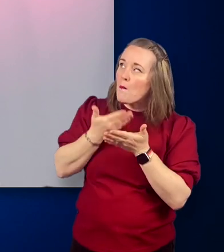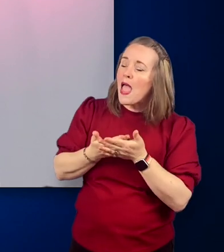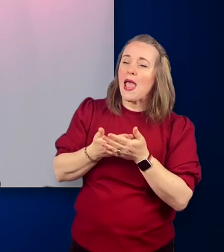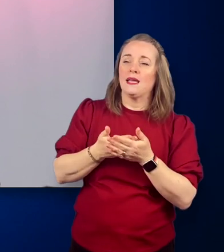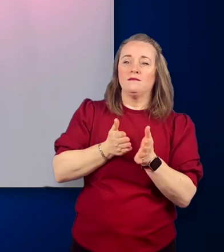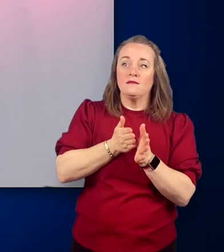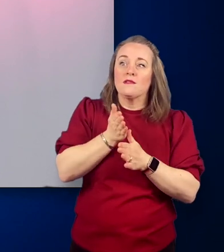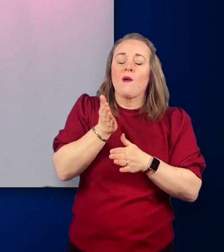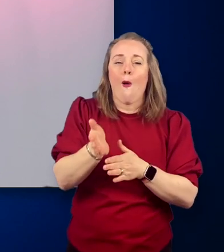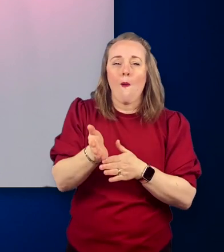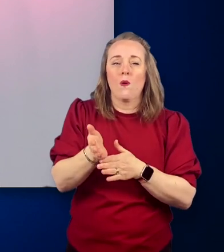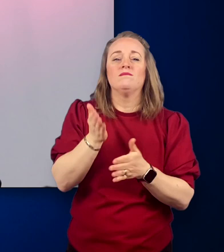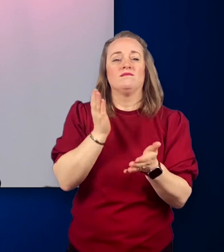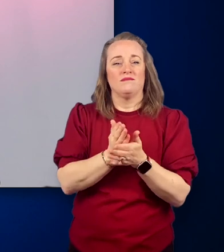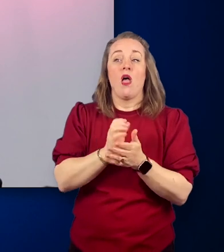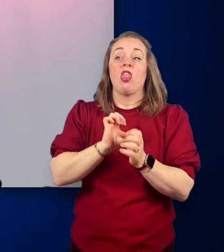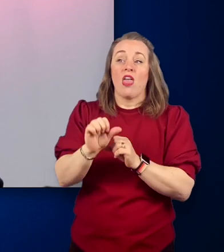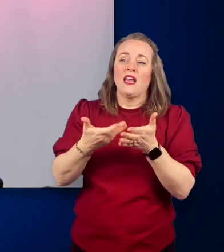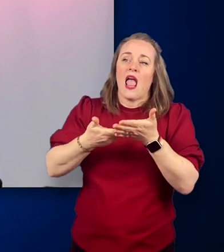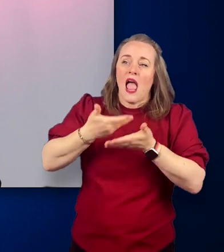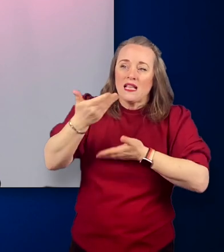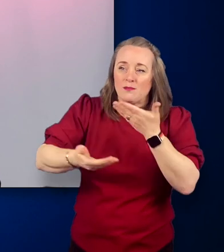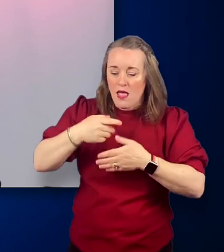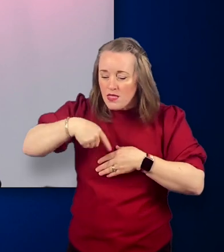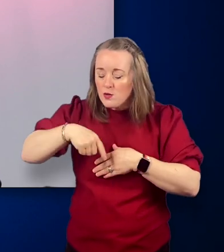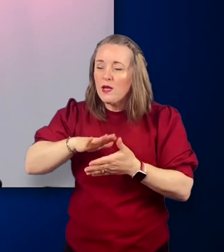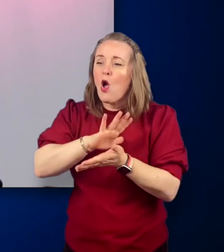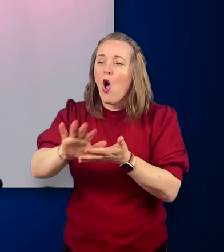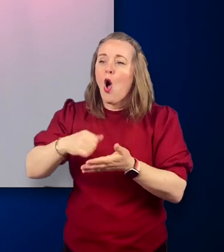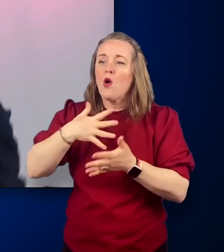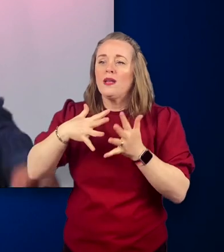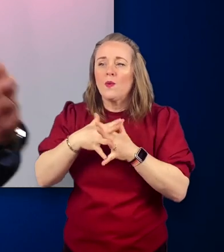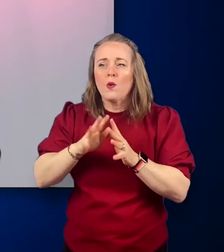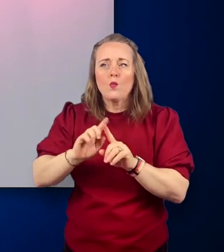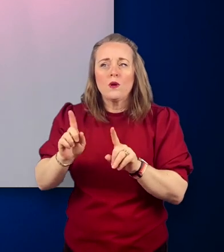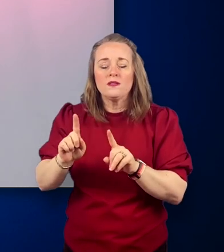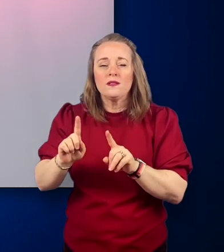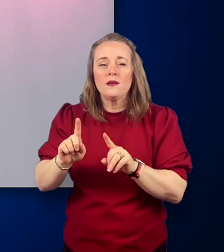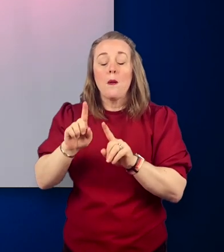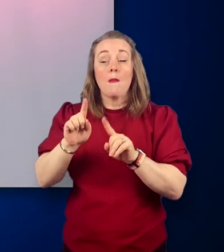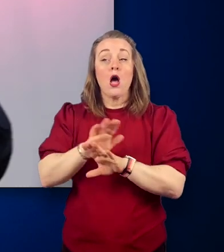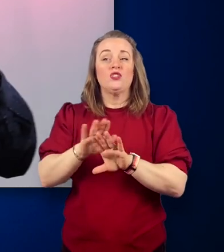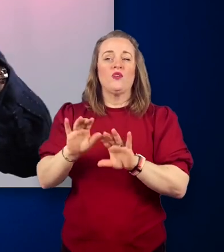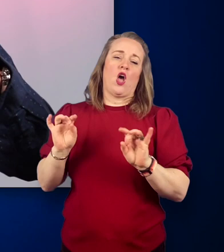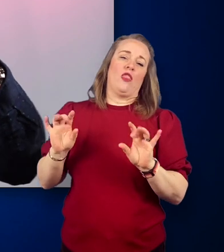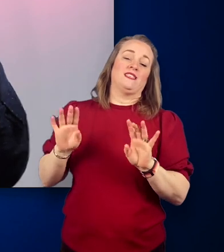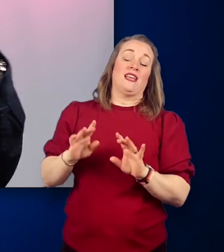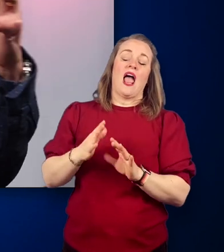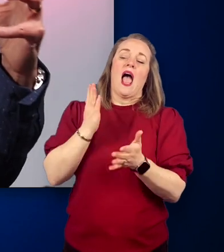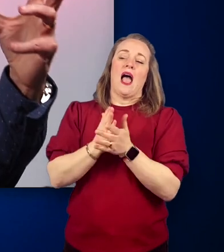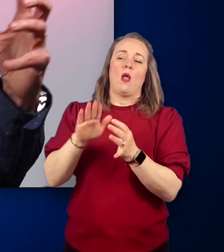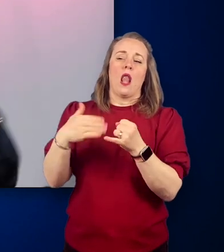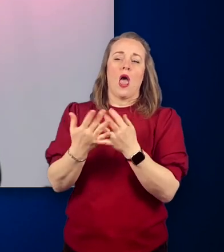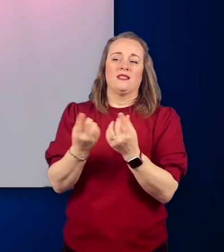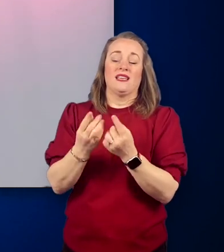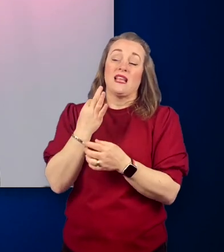explain what Holy Week's all about. But then don't finish. Say, do you want to